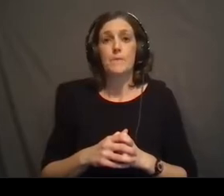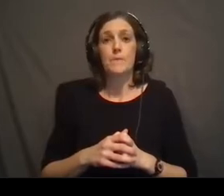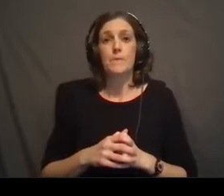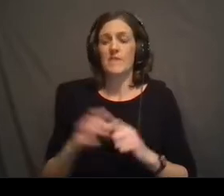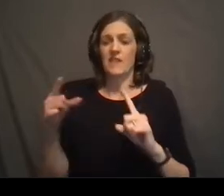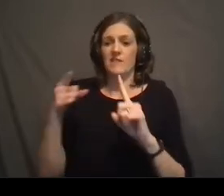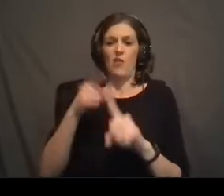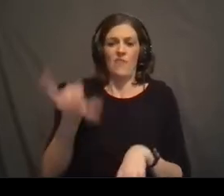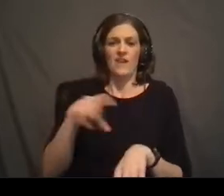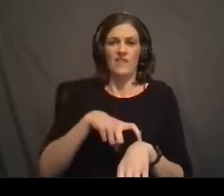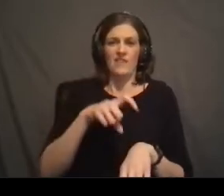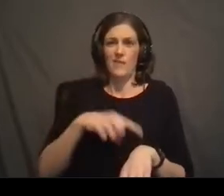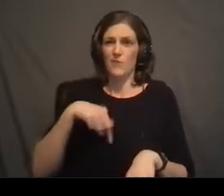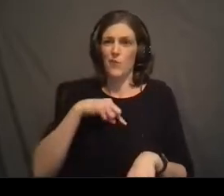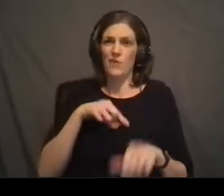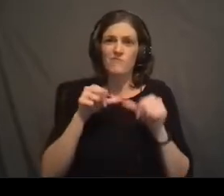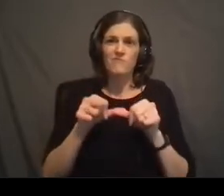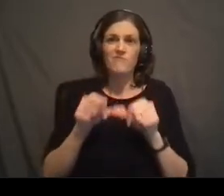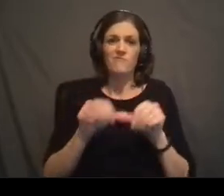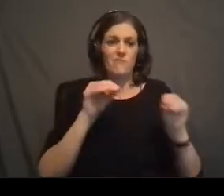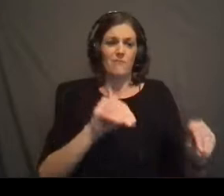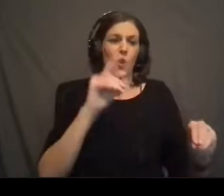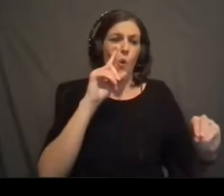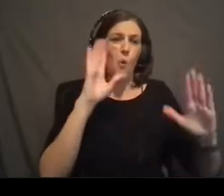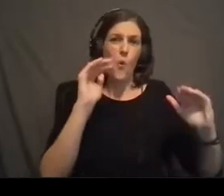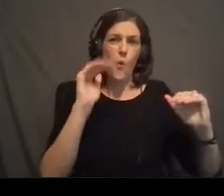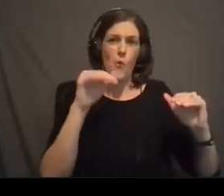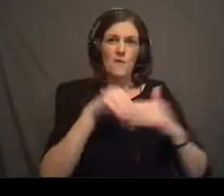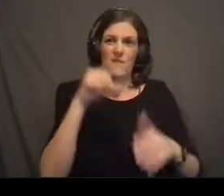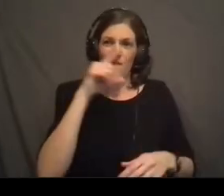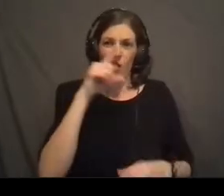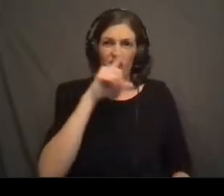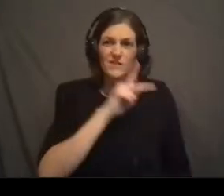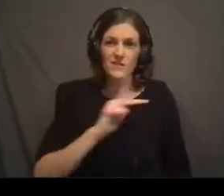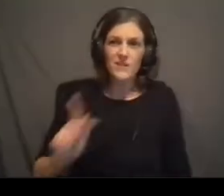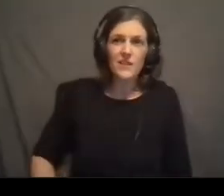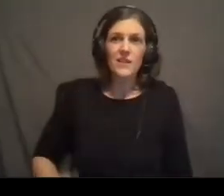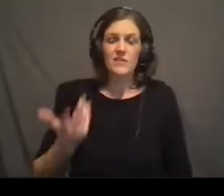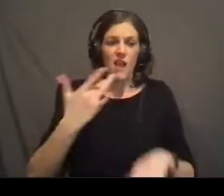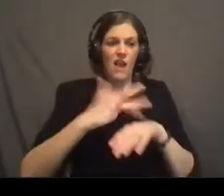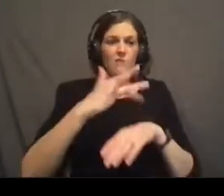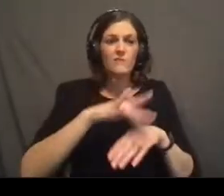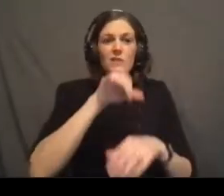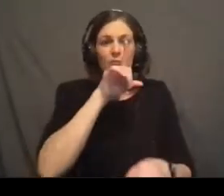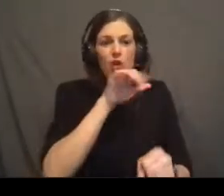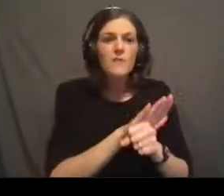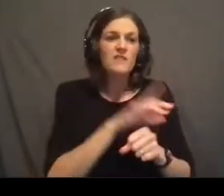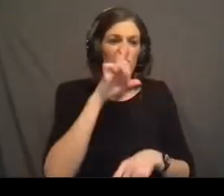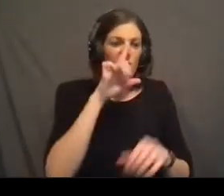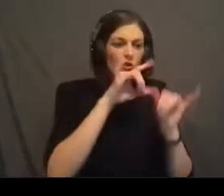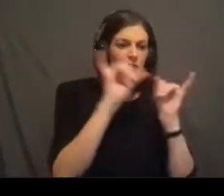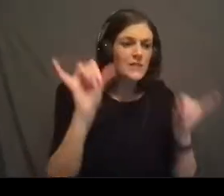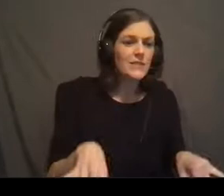Until then, we will constantly be placing our hope in false kings and empty promises and false